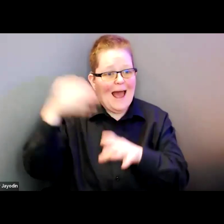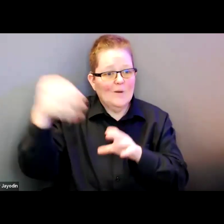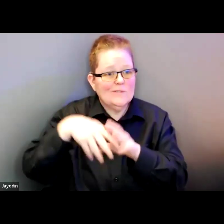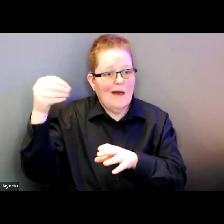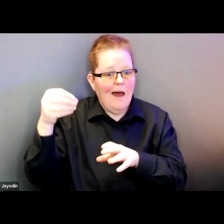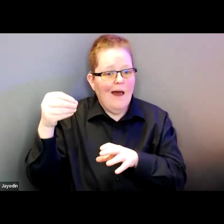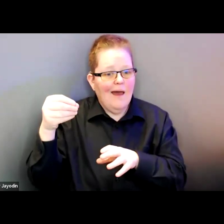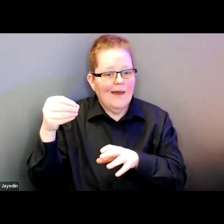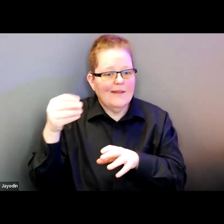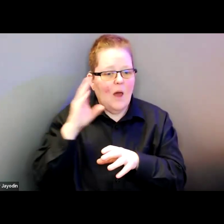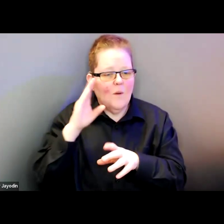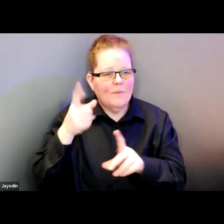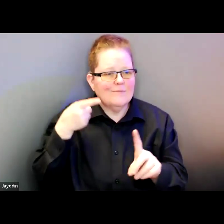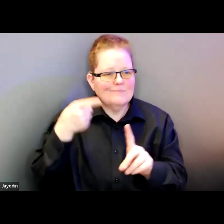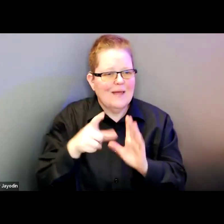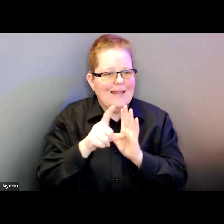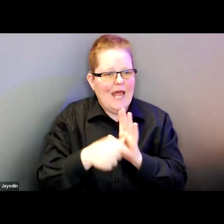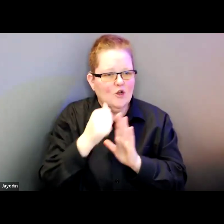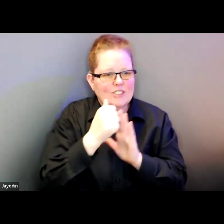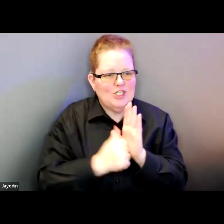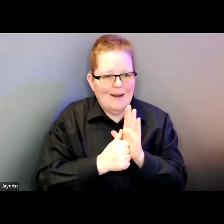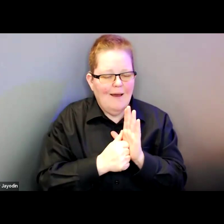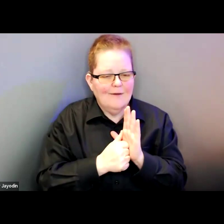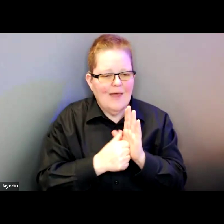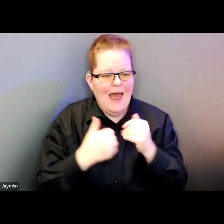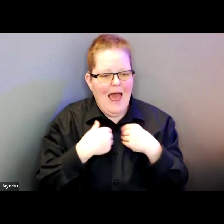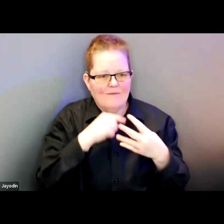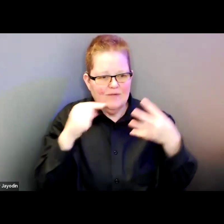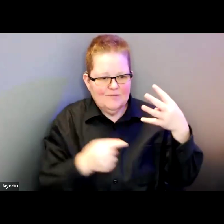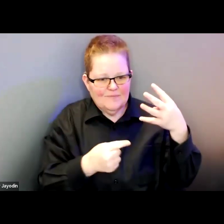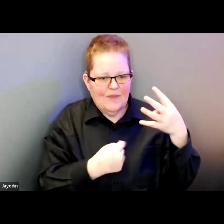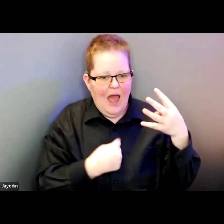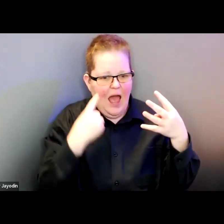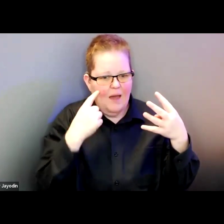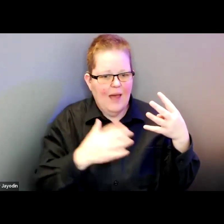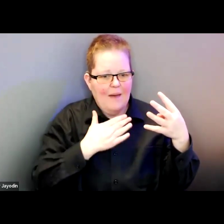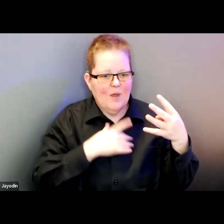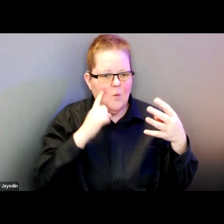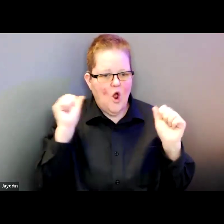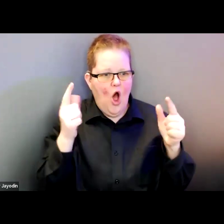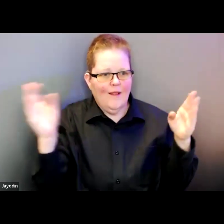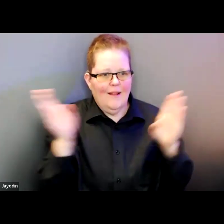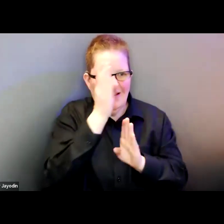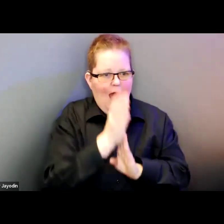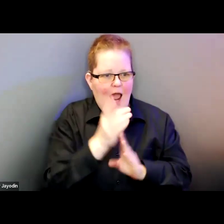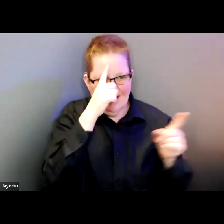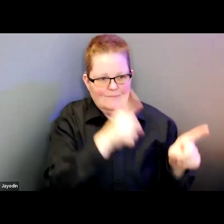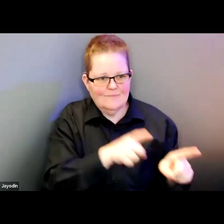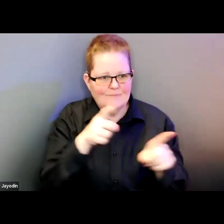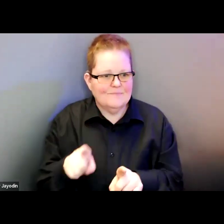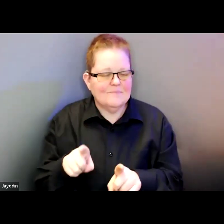later. It's later on the agenda, so like I'm glad that we're all sort of aligned. And I'm hearing